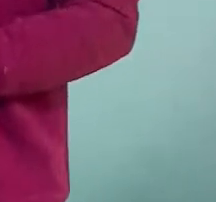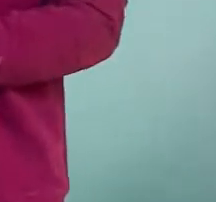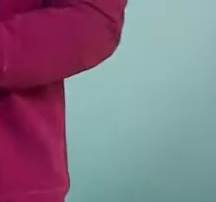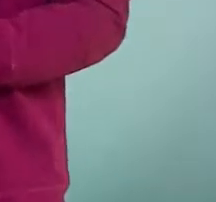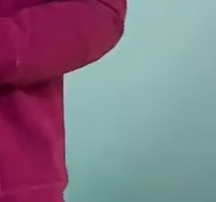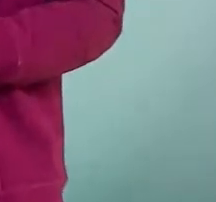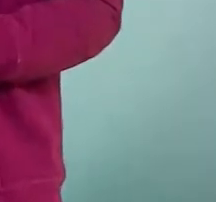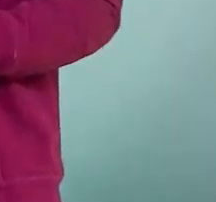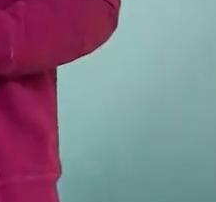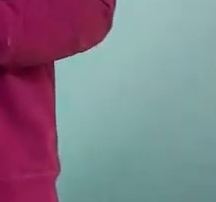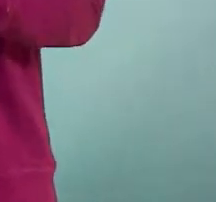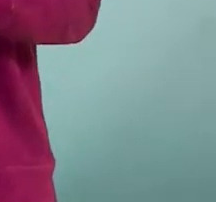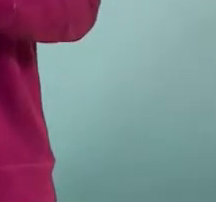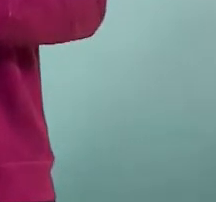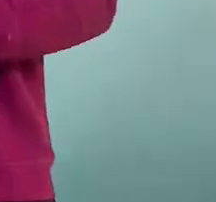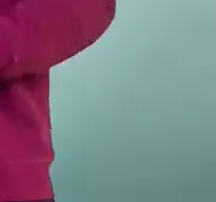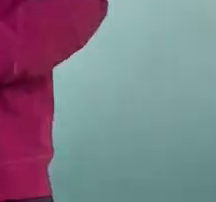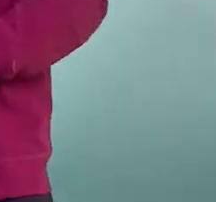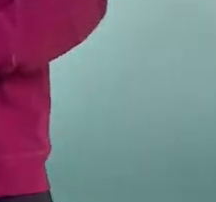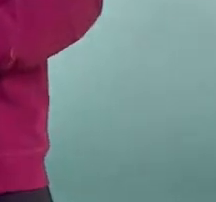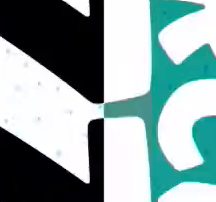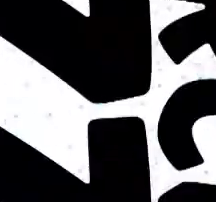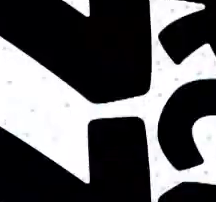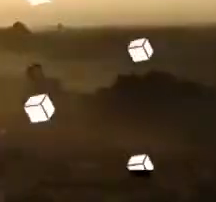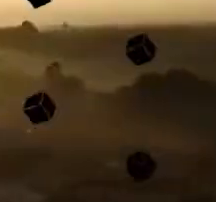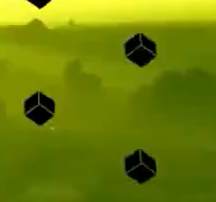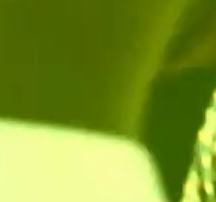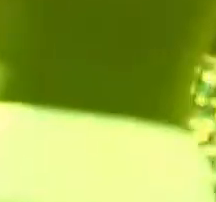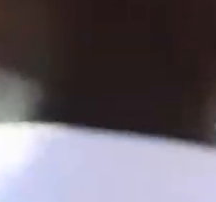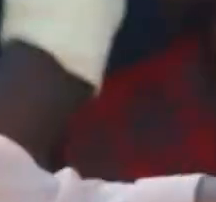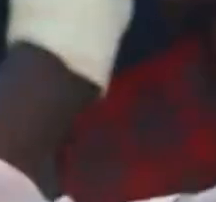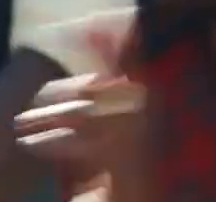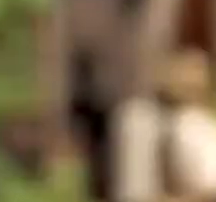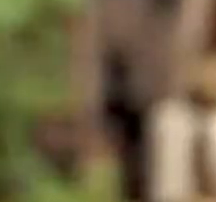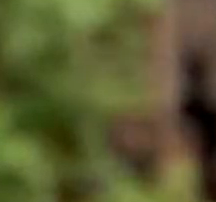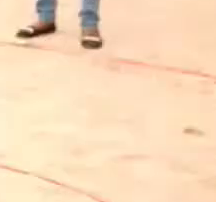man and other Liberians. Here it is.